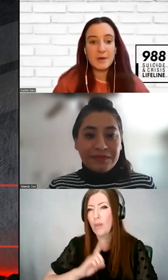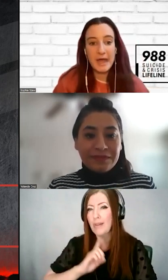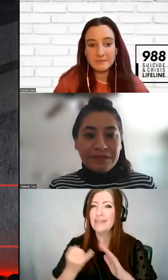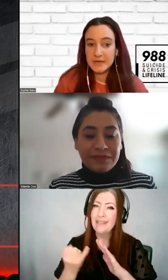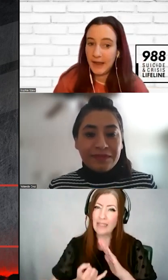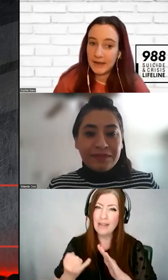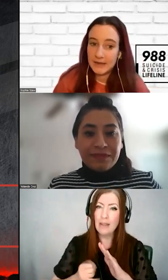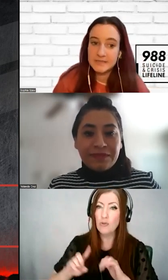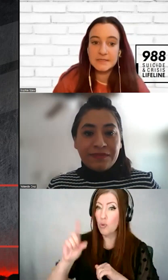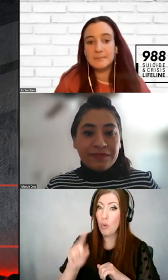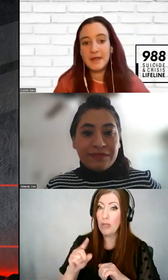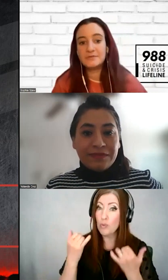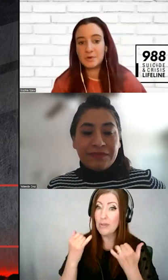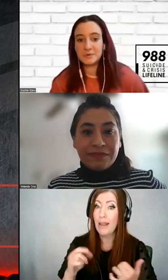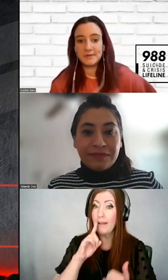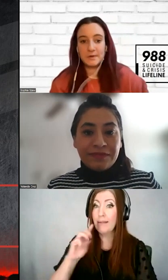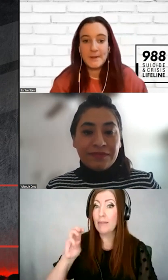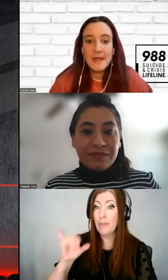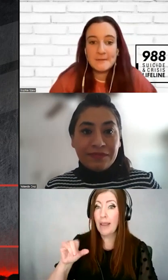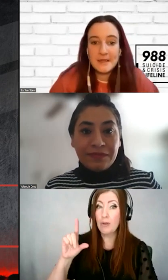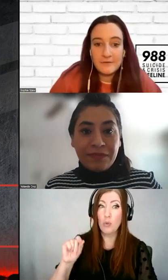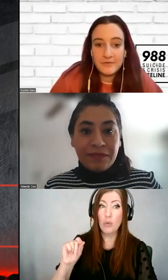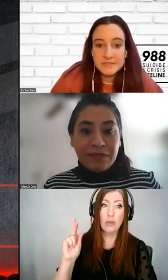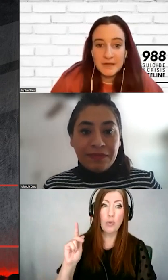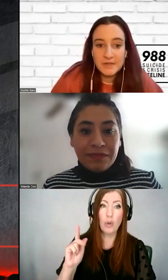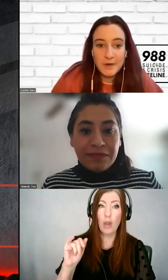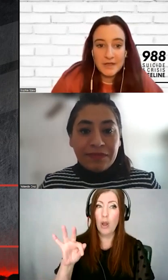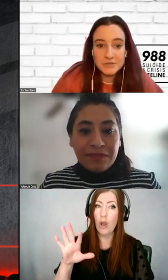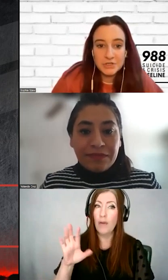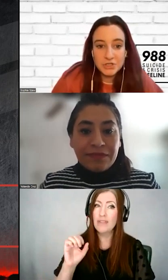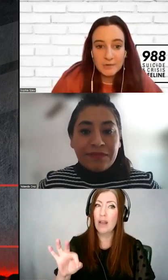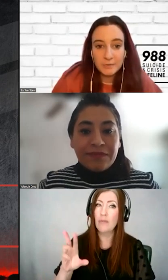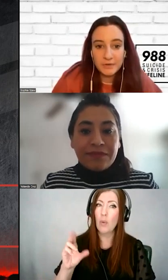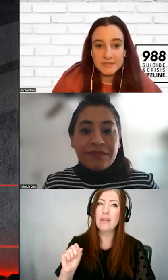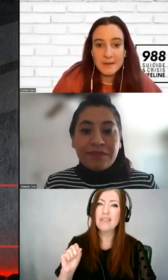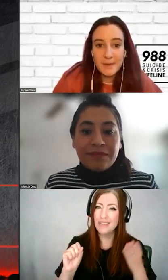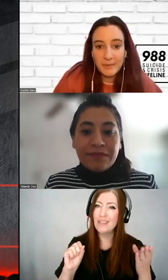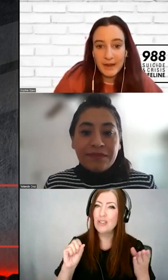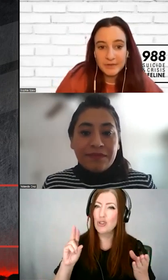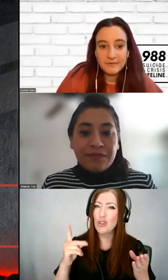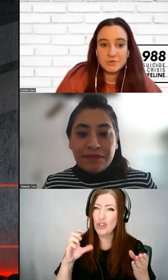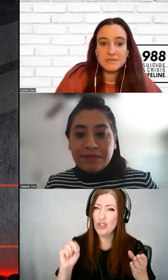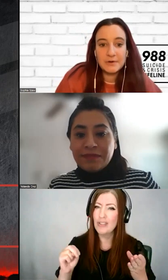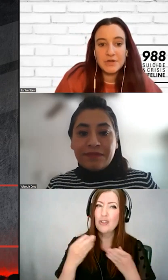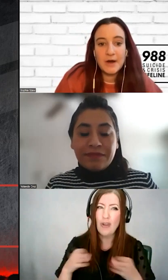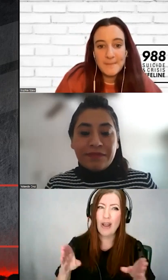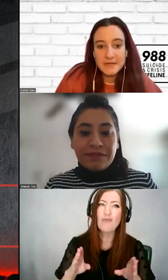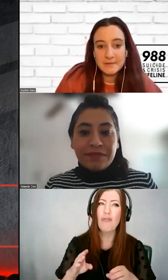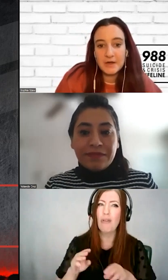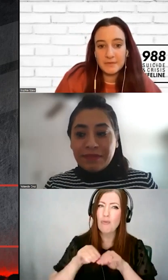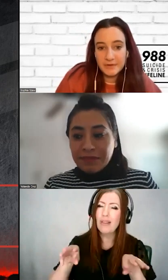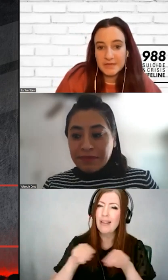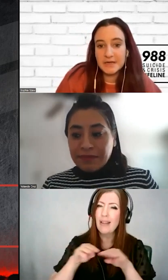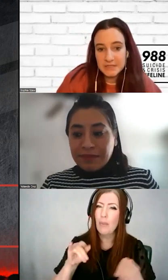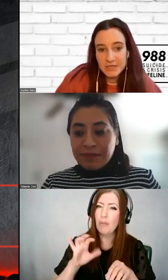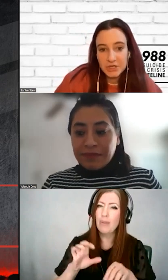question that we have today is, in May of 2023, the Office of the U.S. Surgeon General released a public health advisory titled Our Epidemic